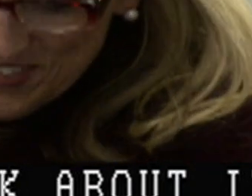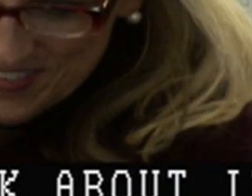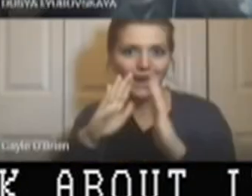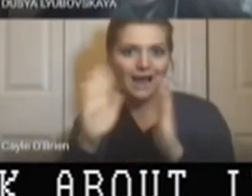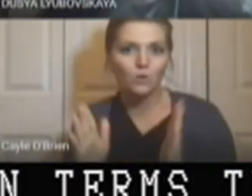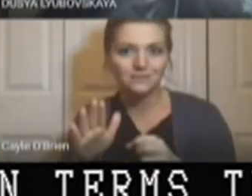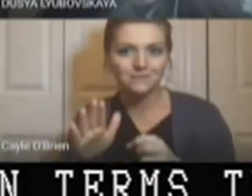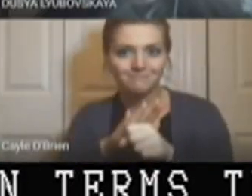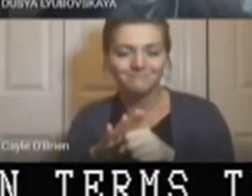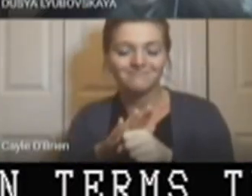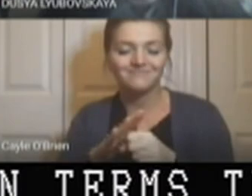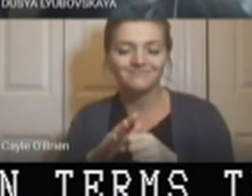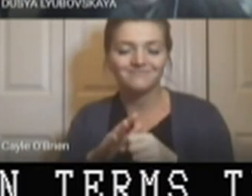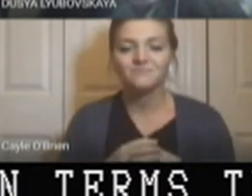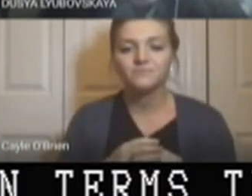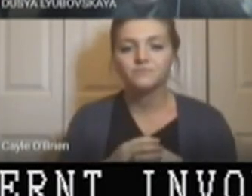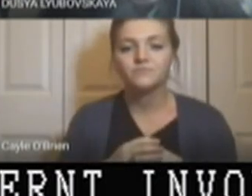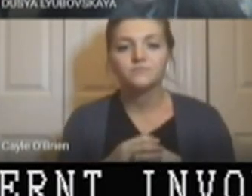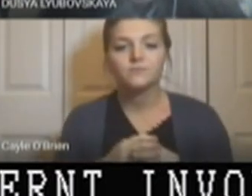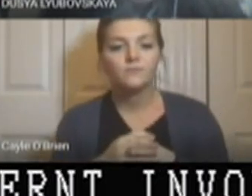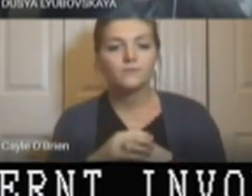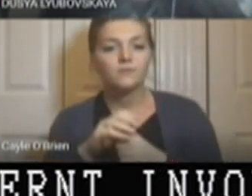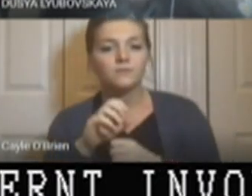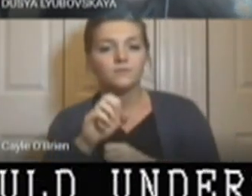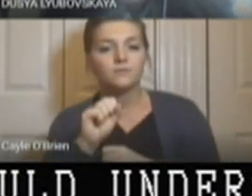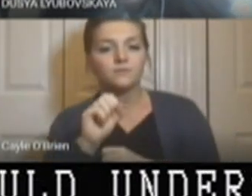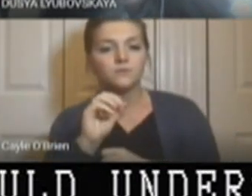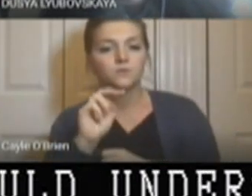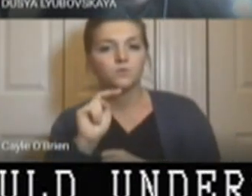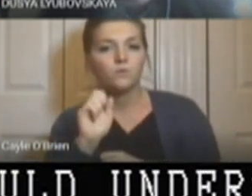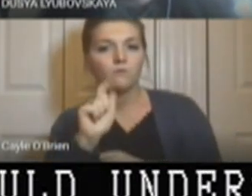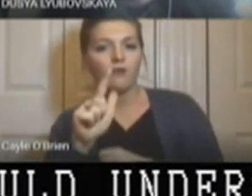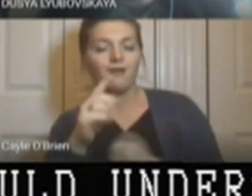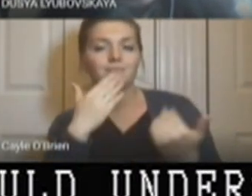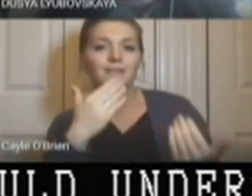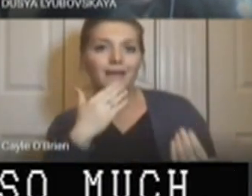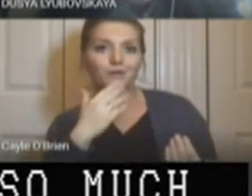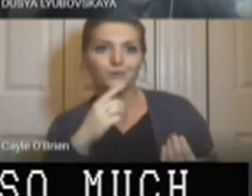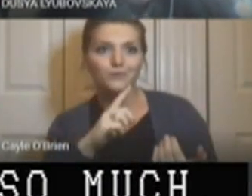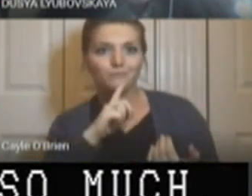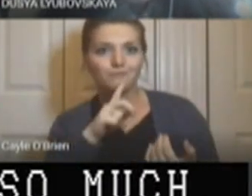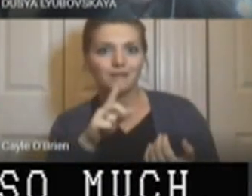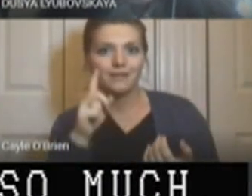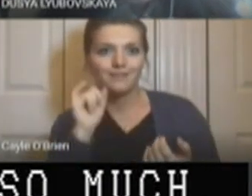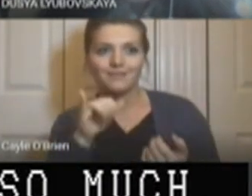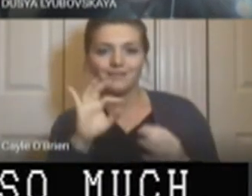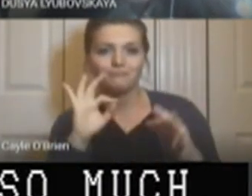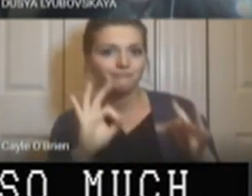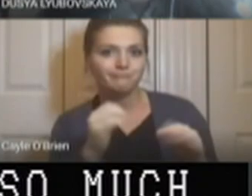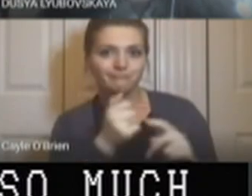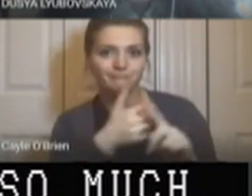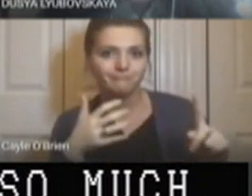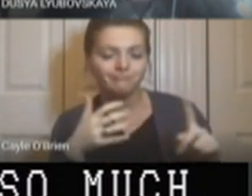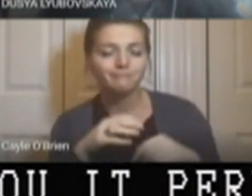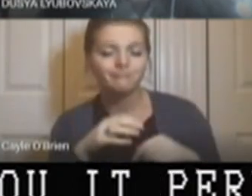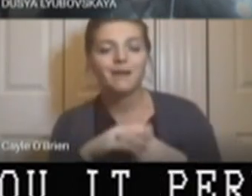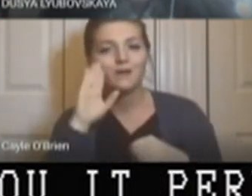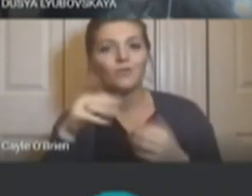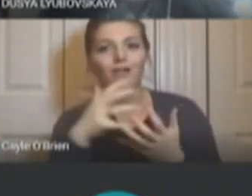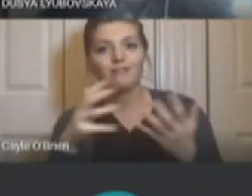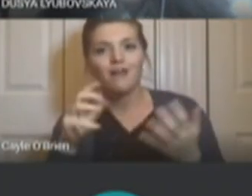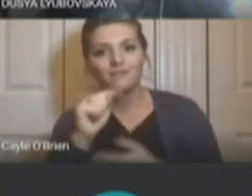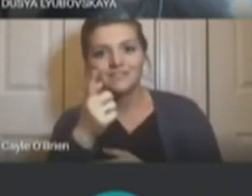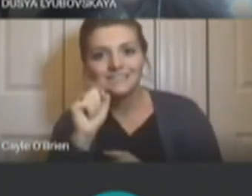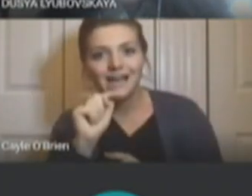Sanal? Yeah, no, thank you so much, Kristen. I think you did it perfectly well. I know it's a lot of text and a lot of